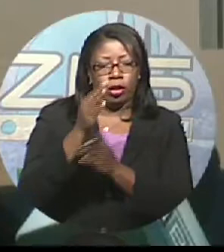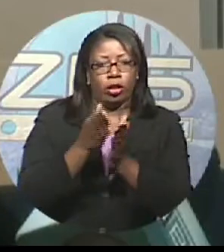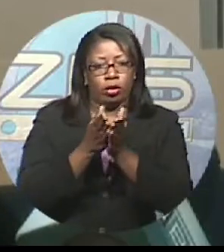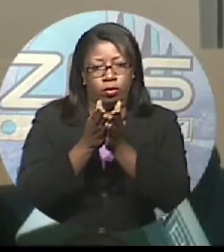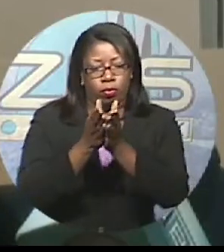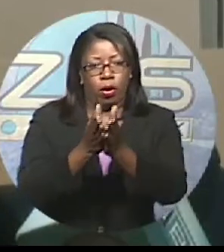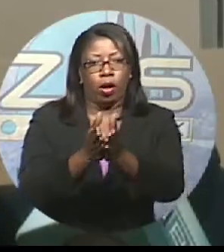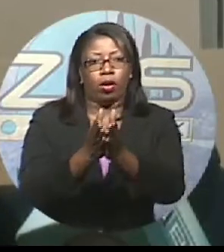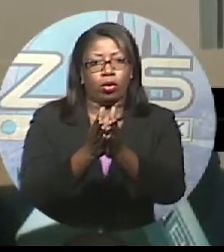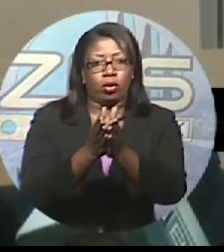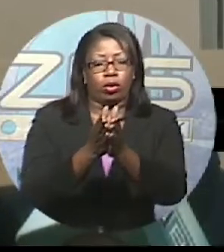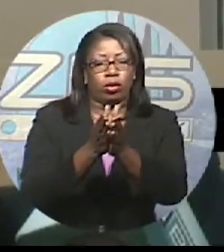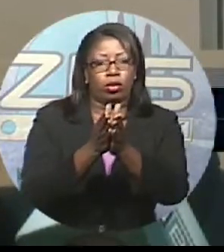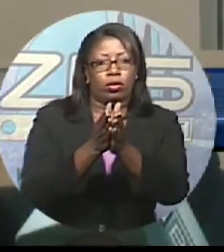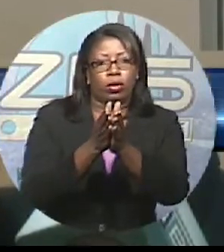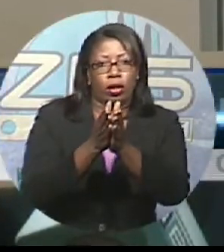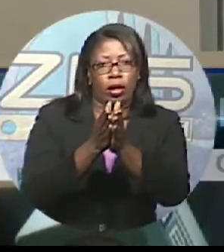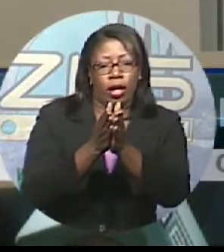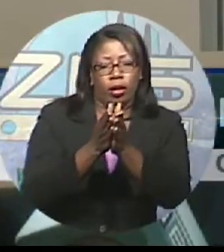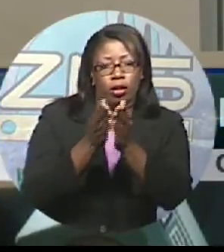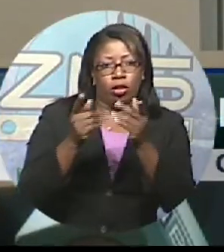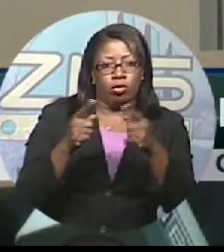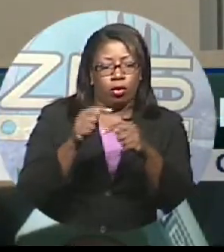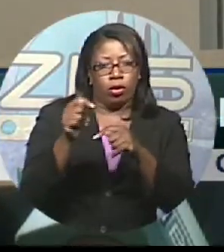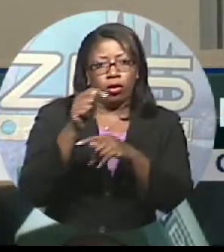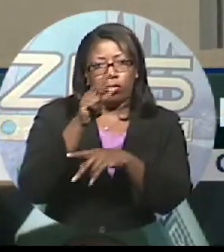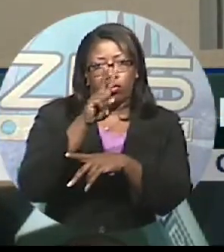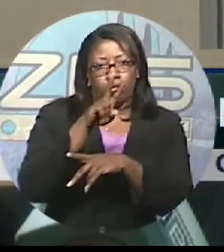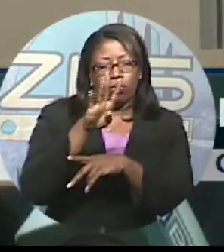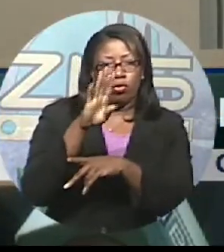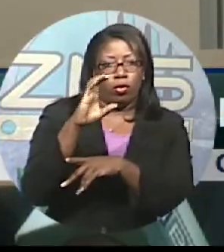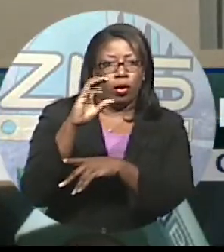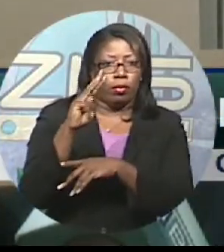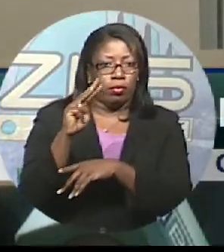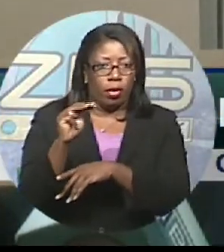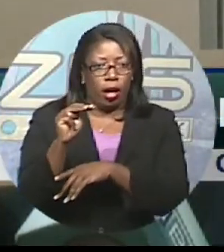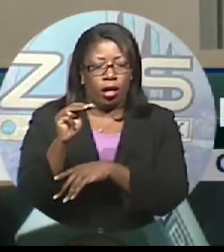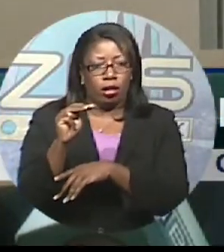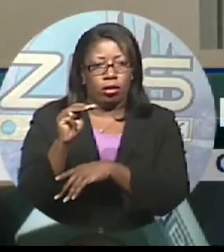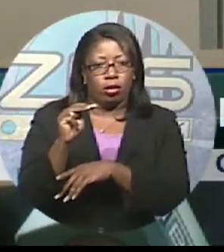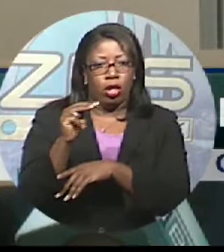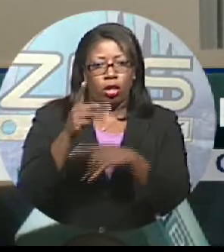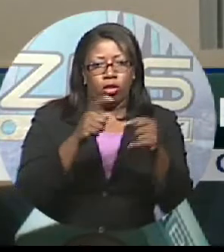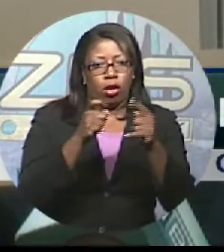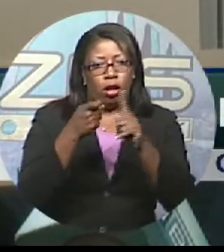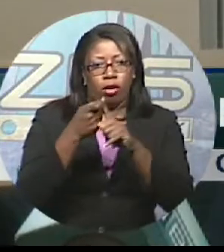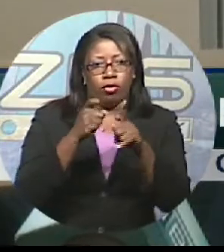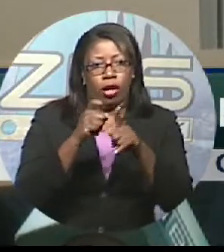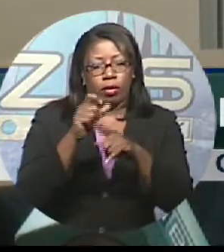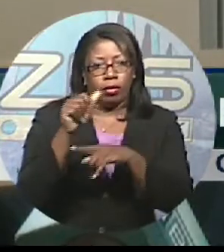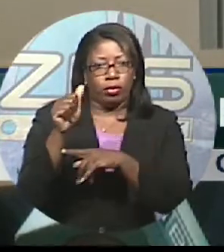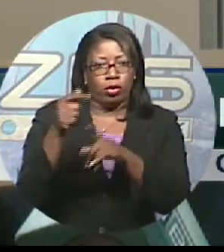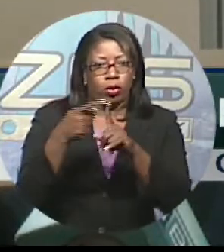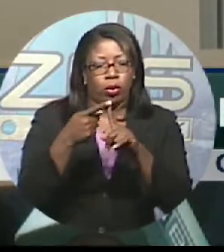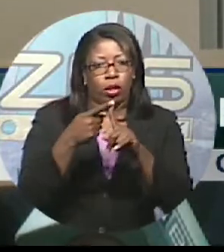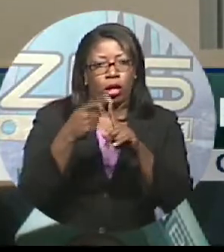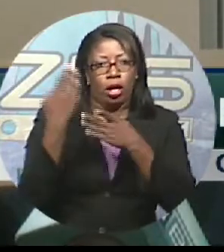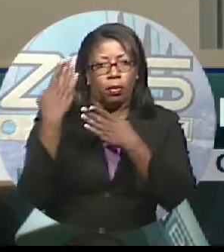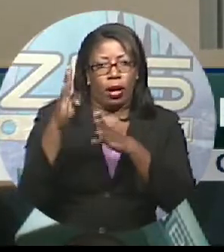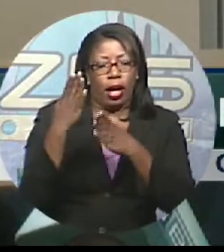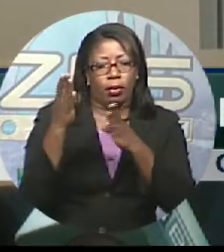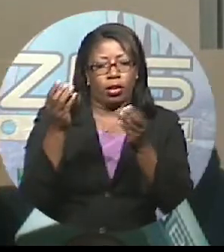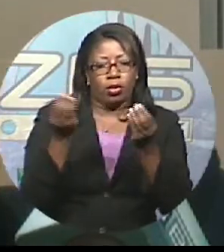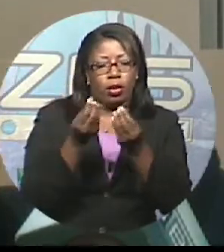about 2,500 miles. We pretty much sailed from the Azores to the Bahamas without